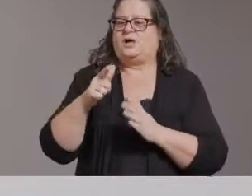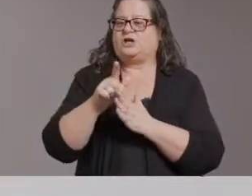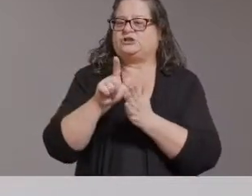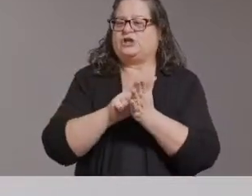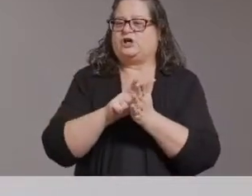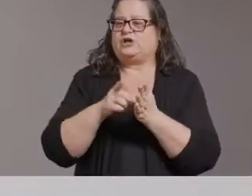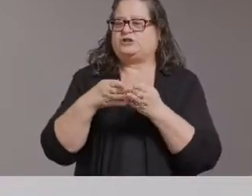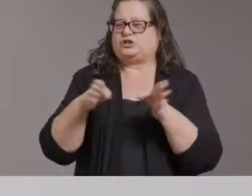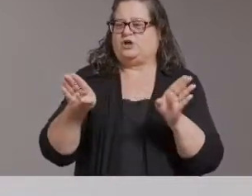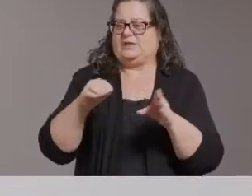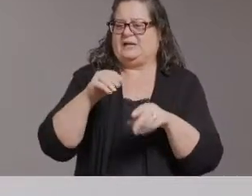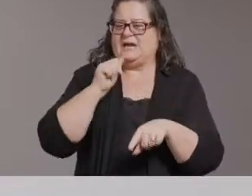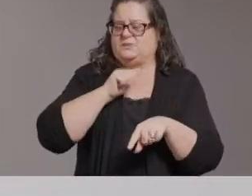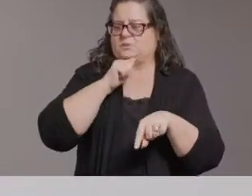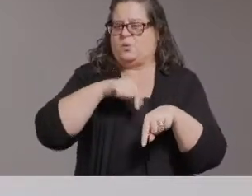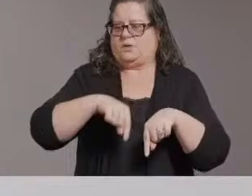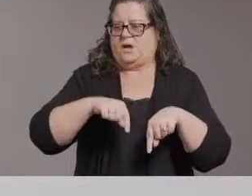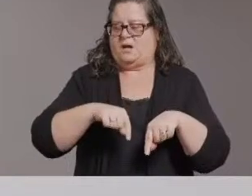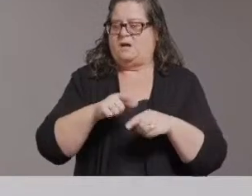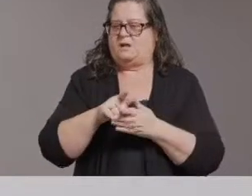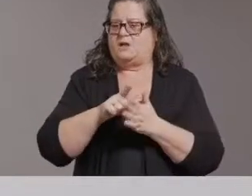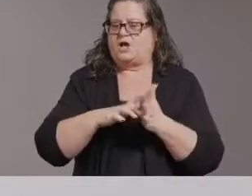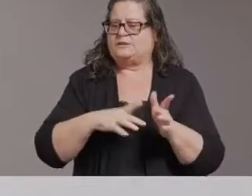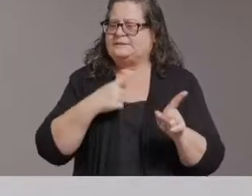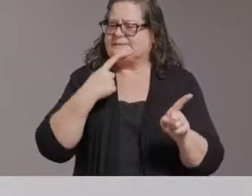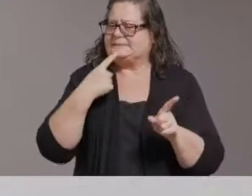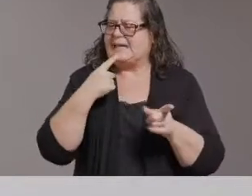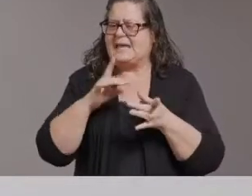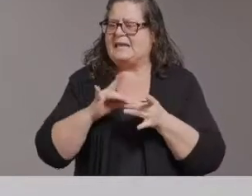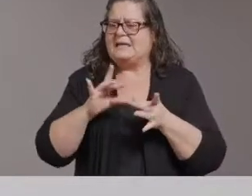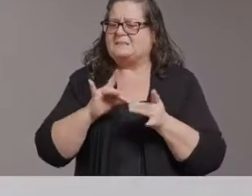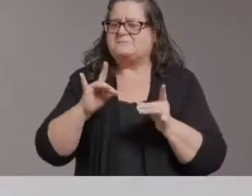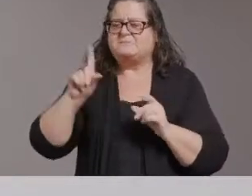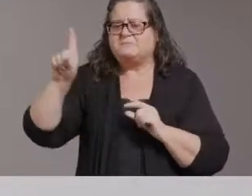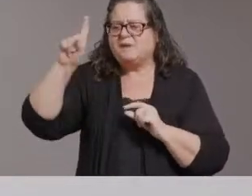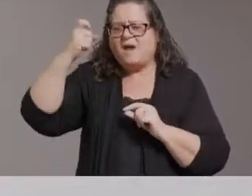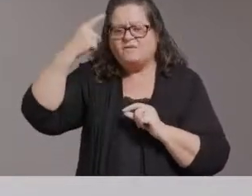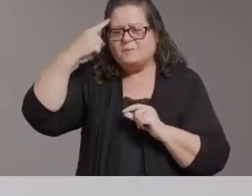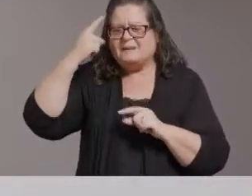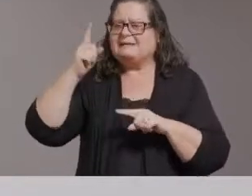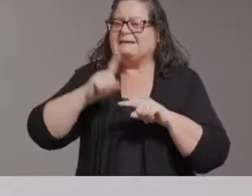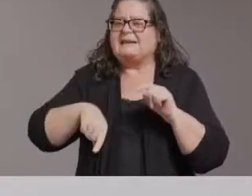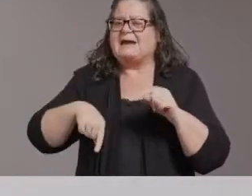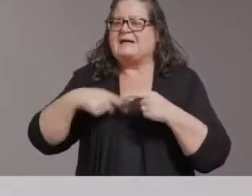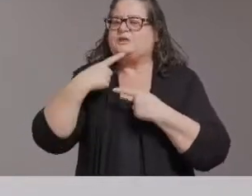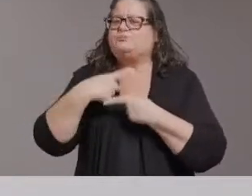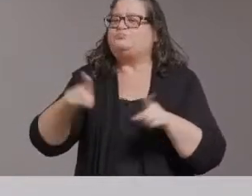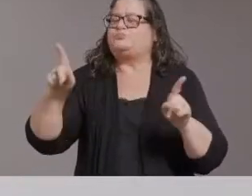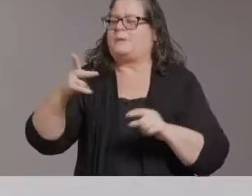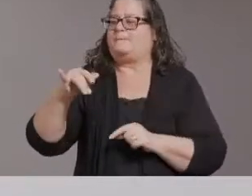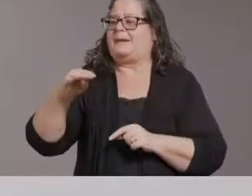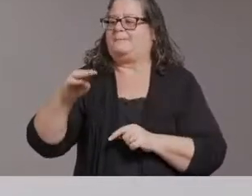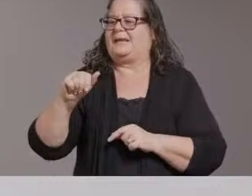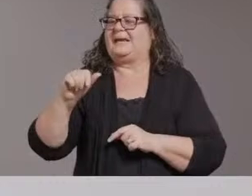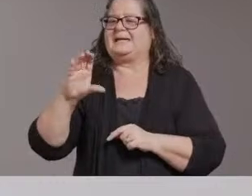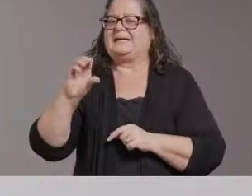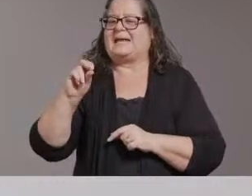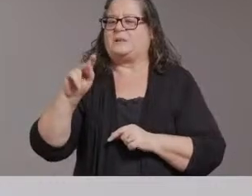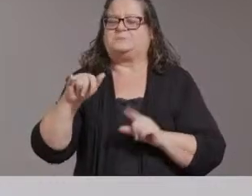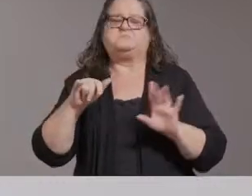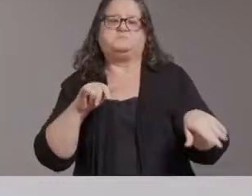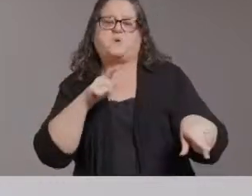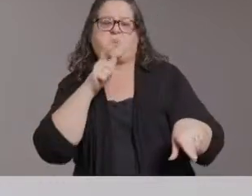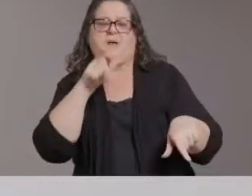week that the governor does not have authority to rescind the Pima County mask mandate, but your office does have that authority.